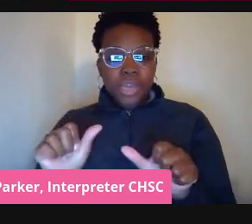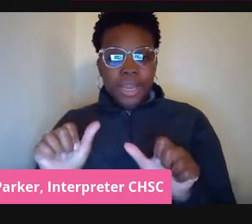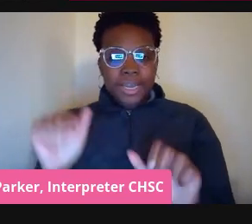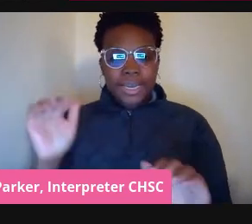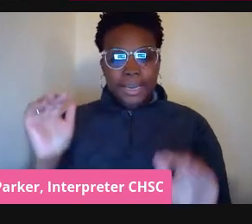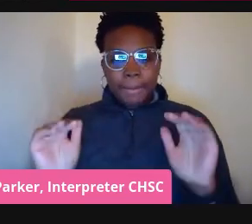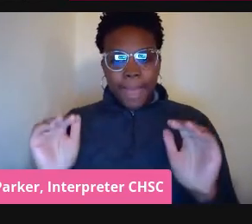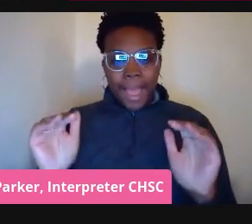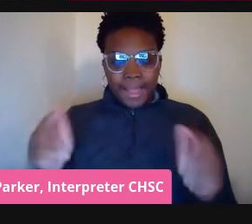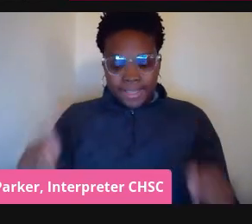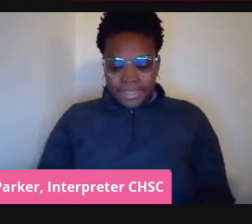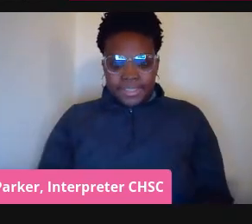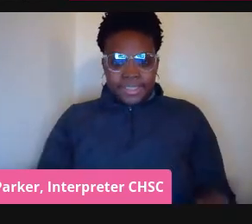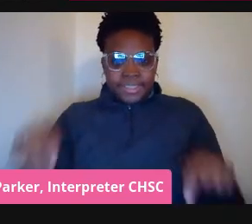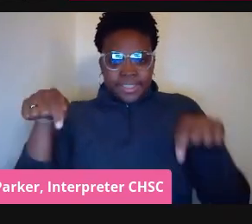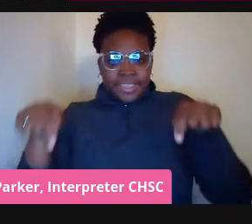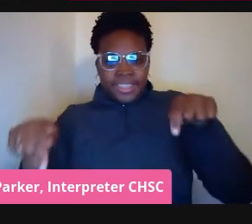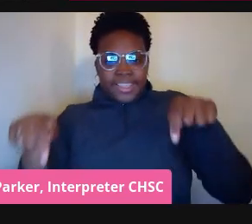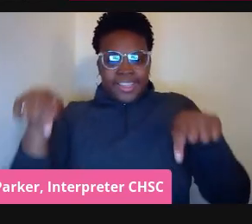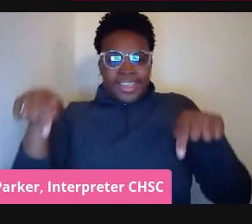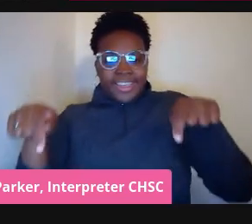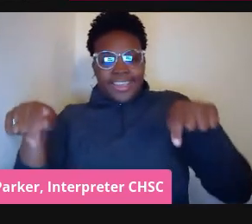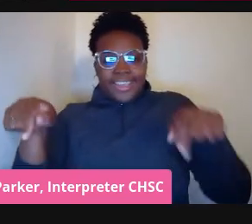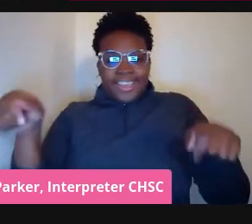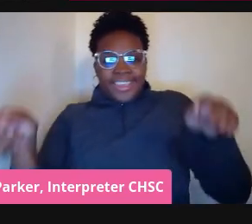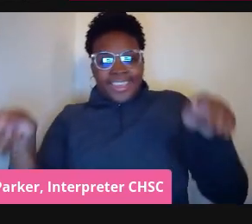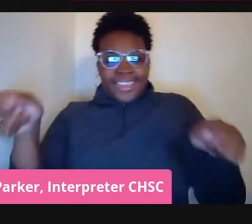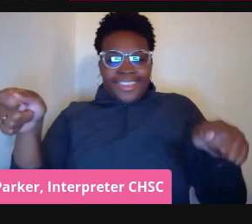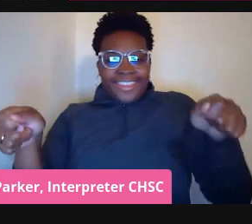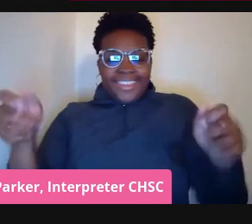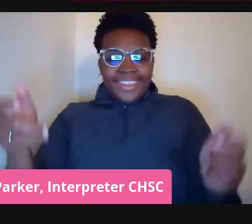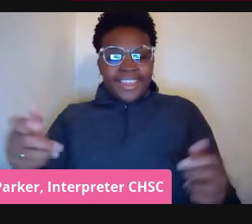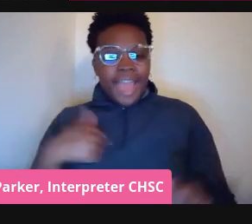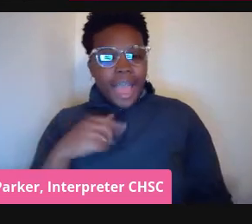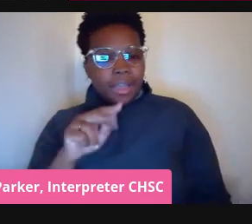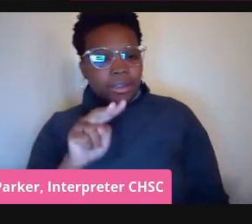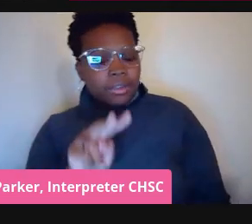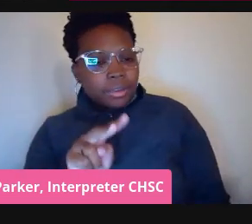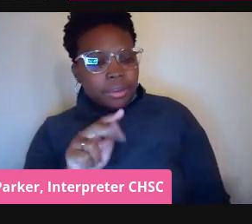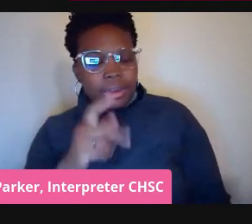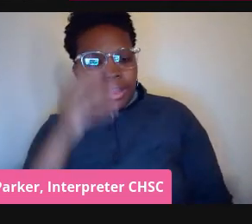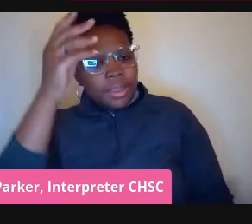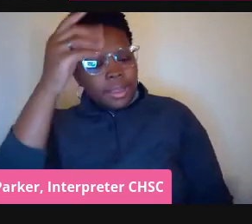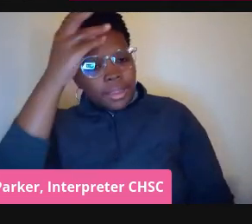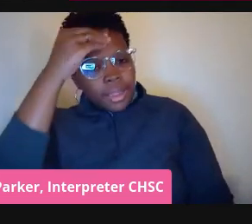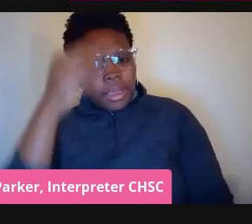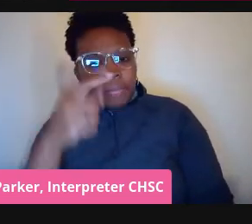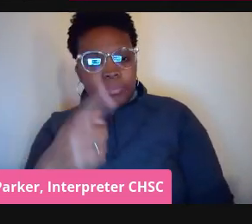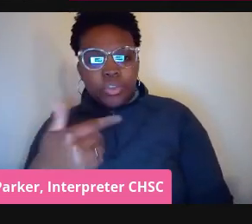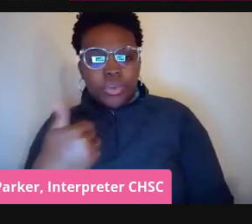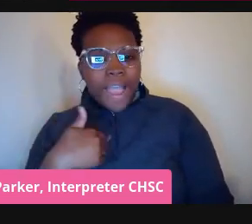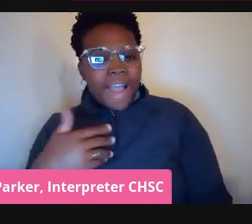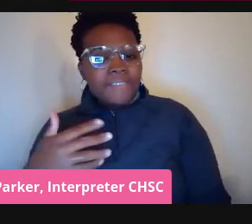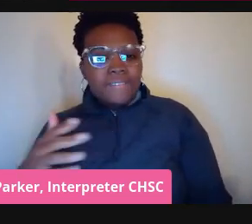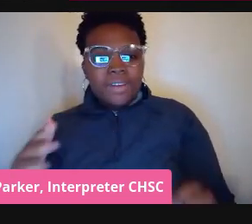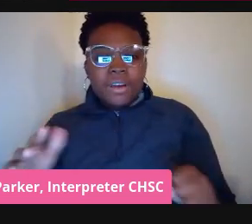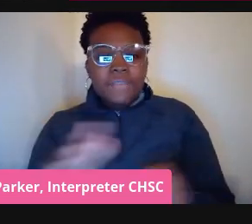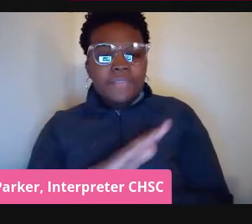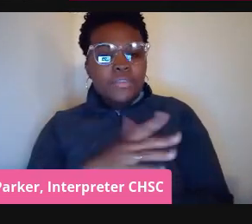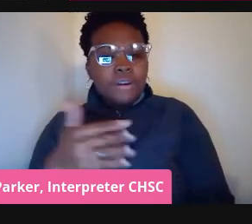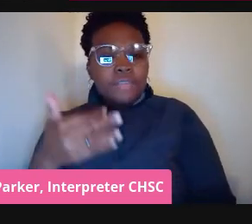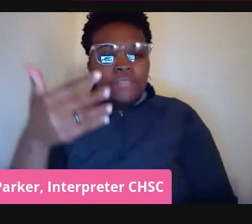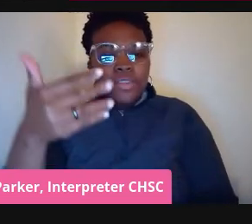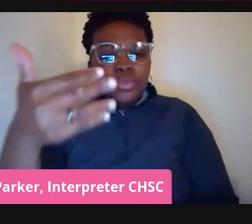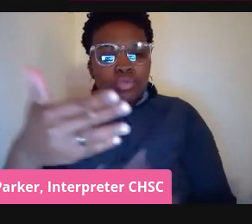on her little legs. And I just looked at her and I just thought to myself, you have a whole future ahead of you, and